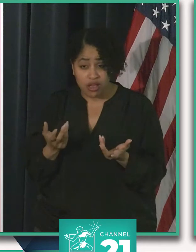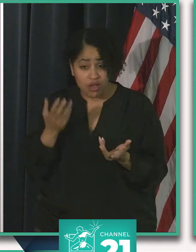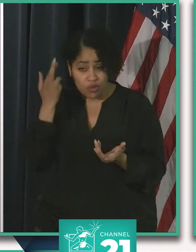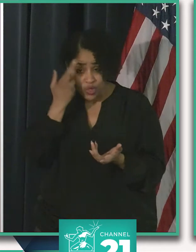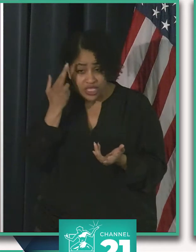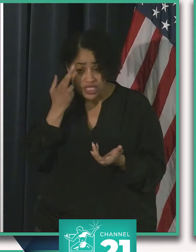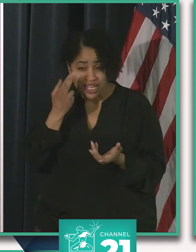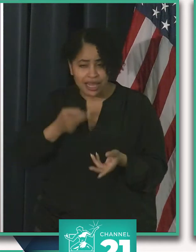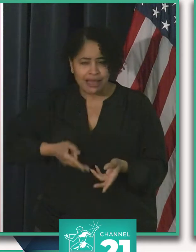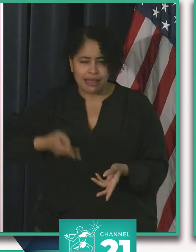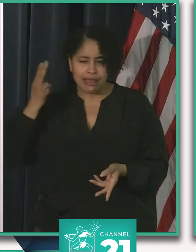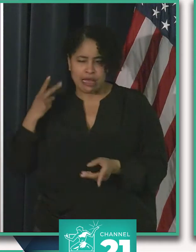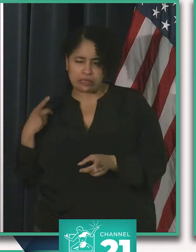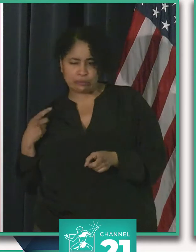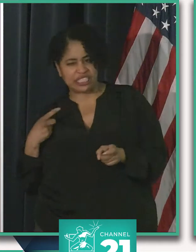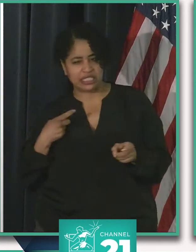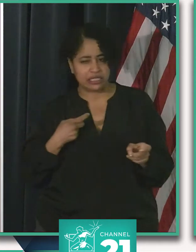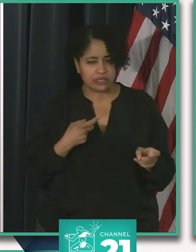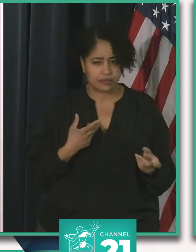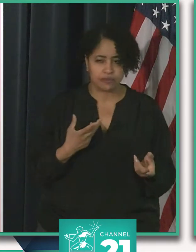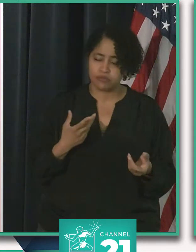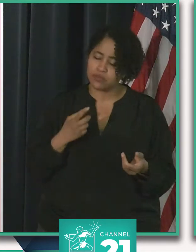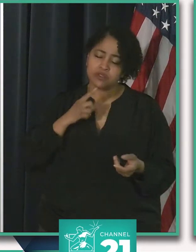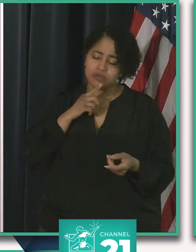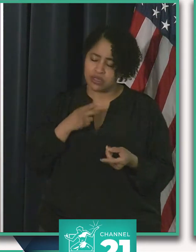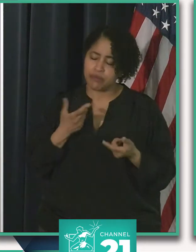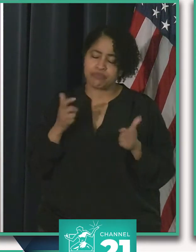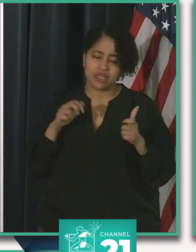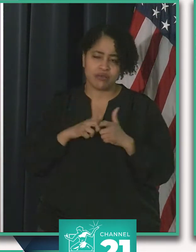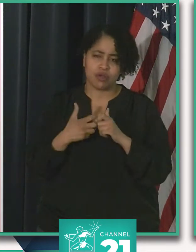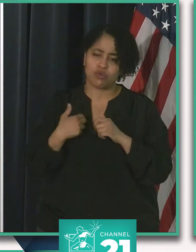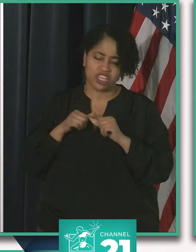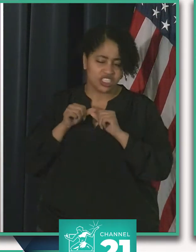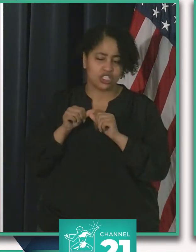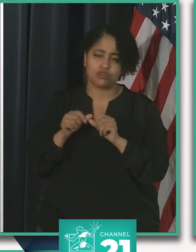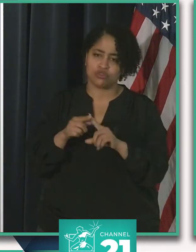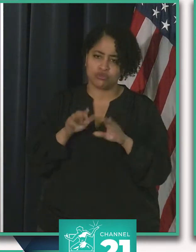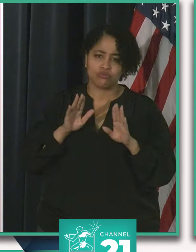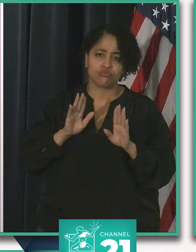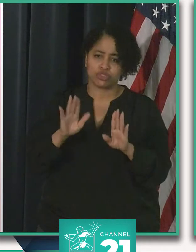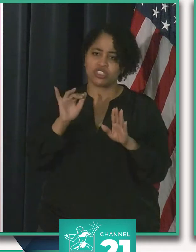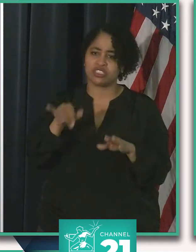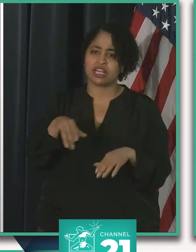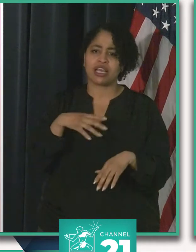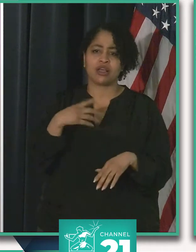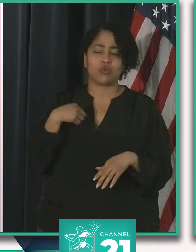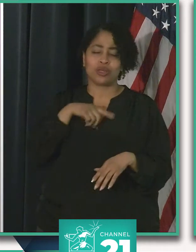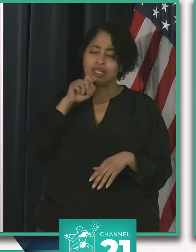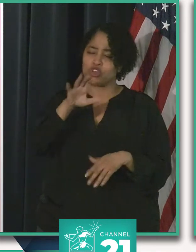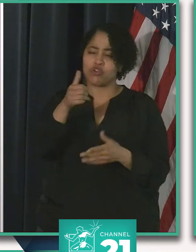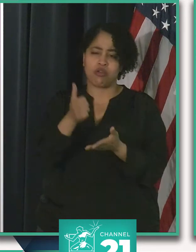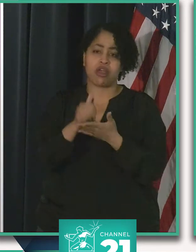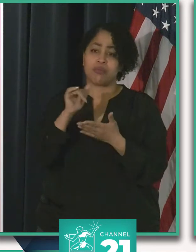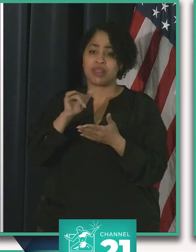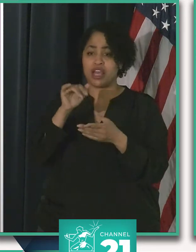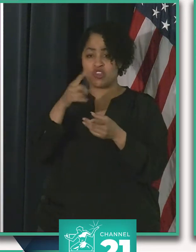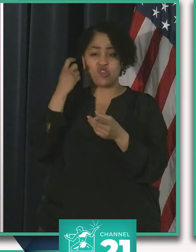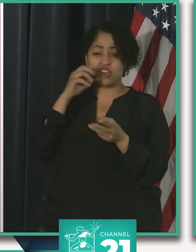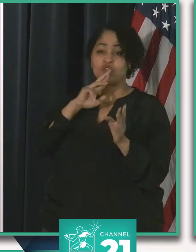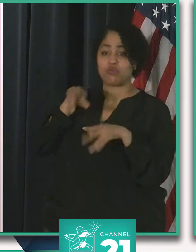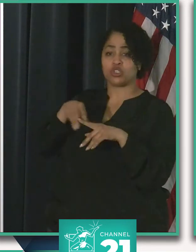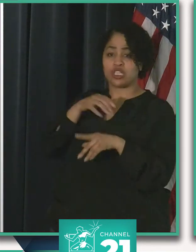speed. So it's a big deal, and we're going to continue to push this, but we need your help. So when you have a location like you reported to the